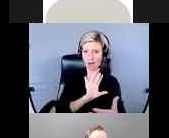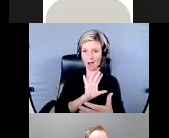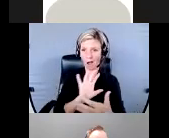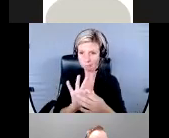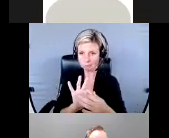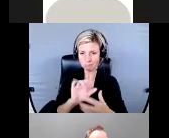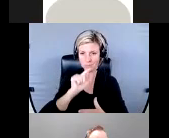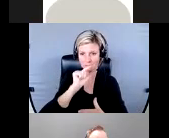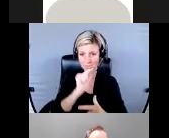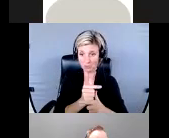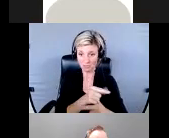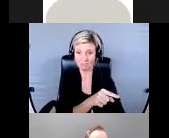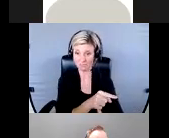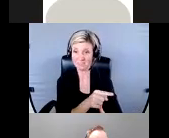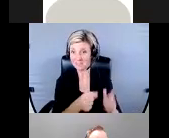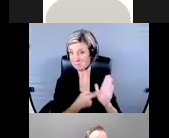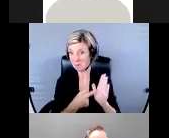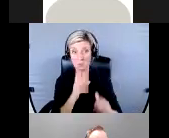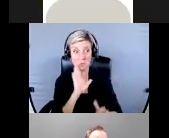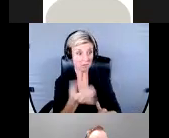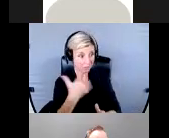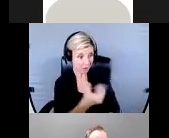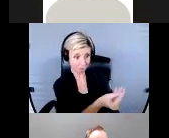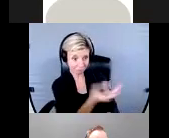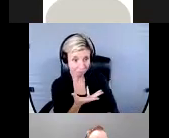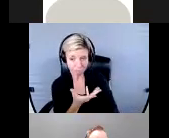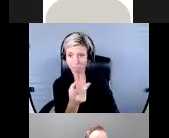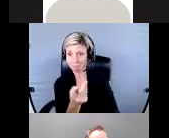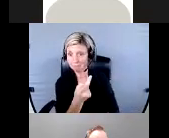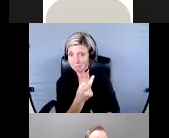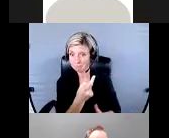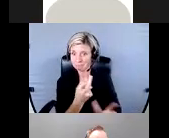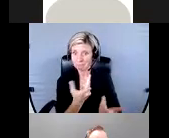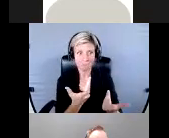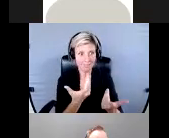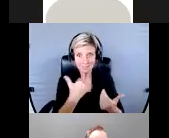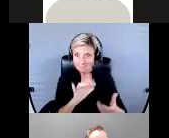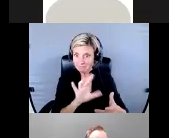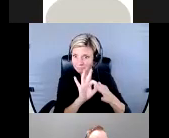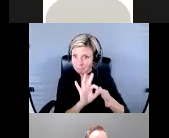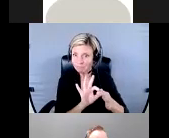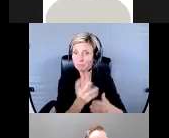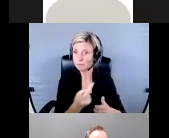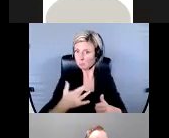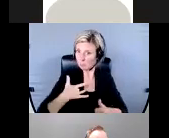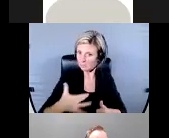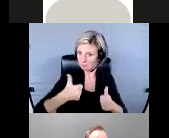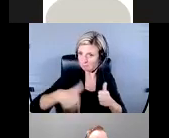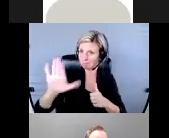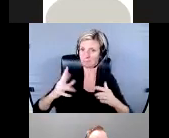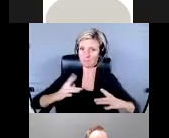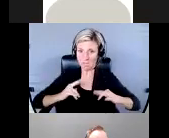go on holidays together. Her sister's husband has embraced her as well. And